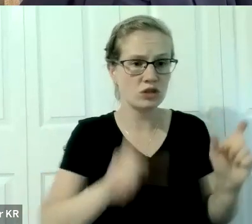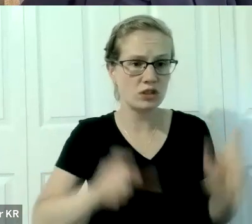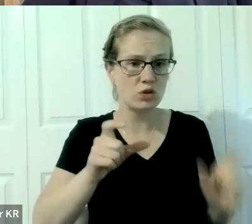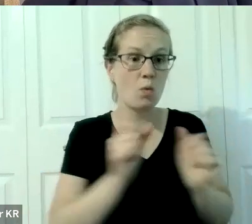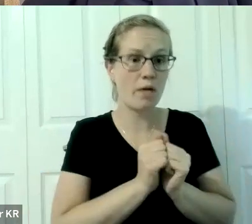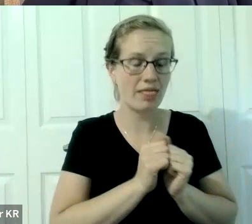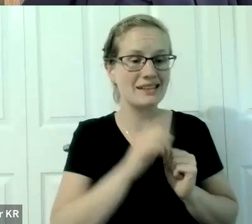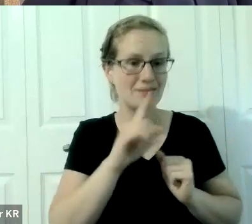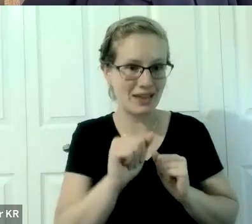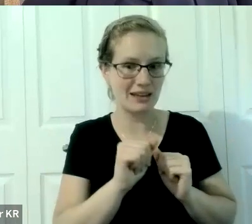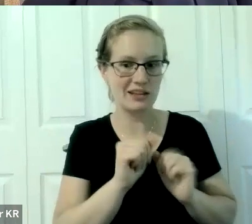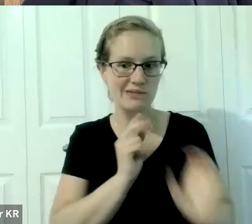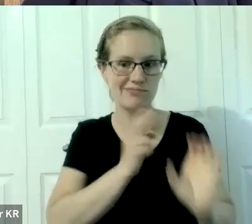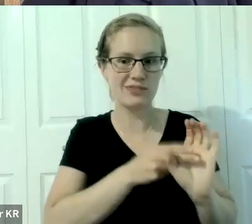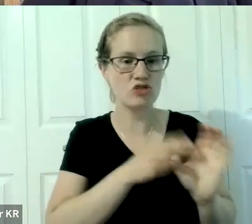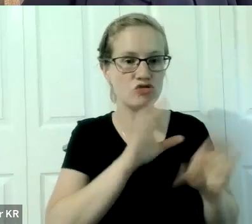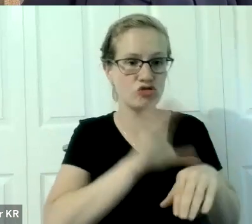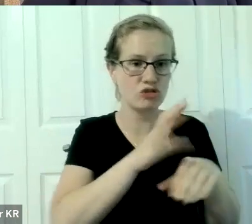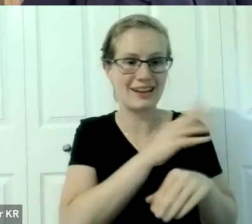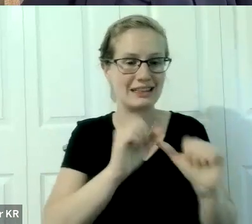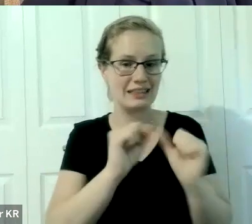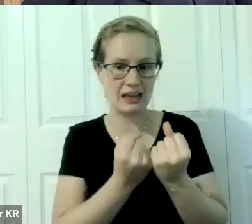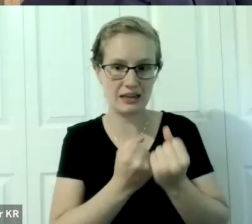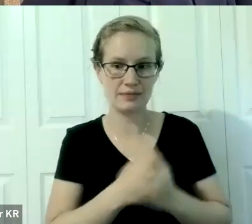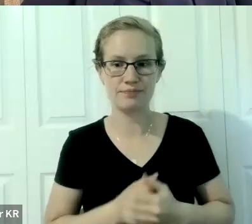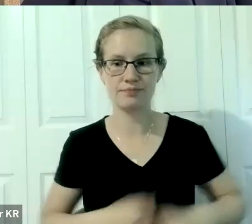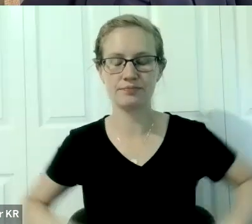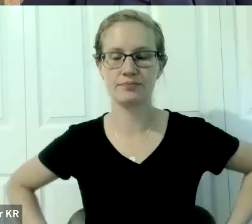with disabilities in church and society.